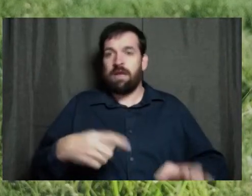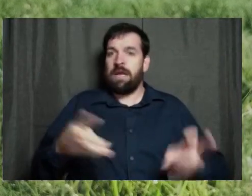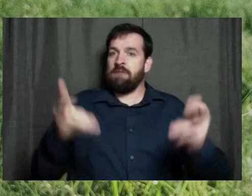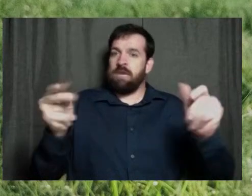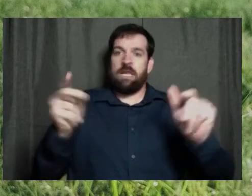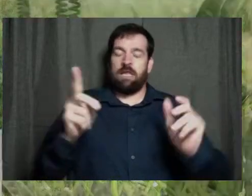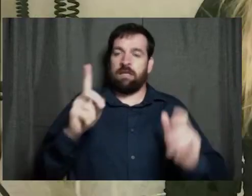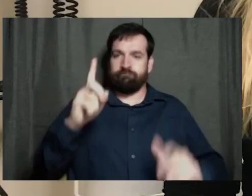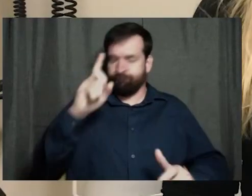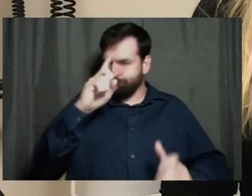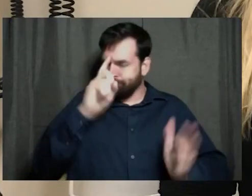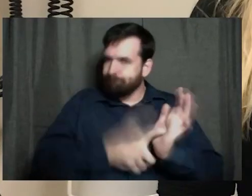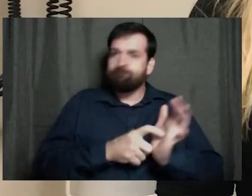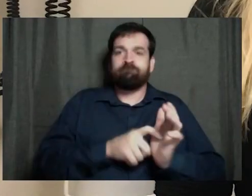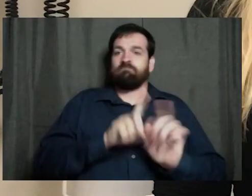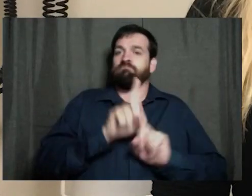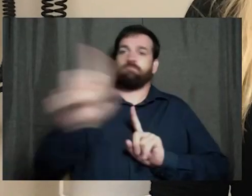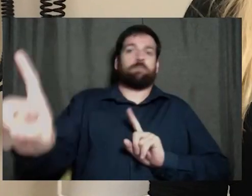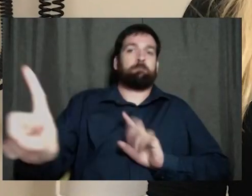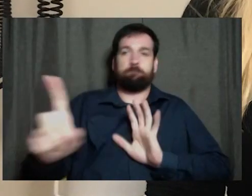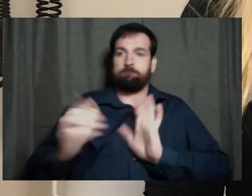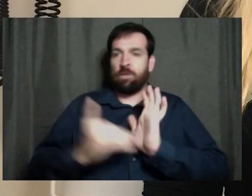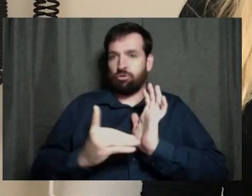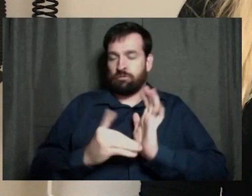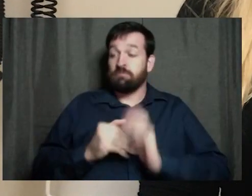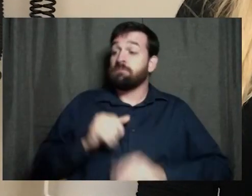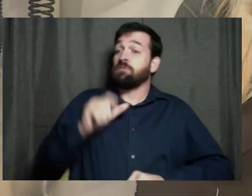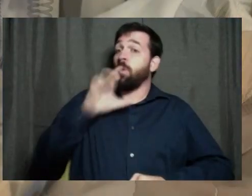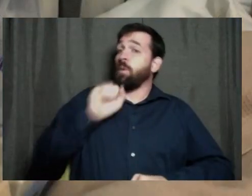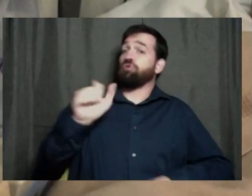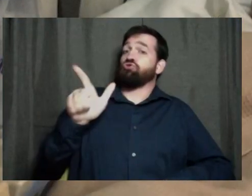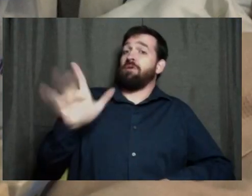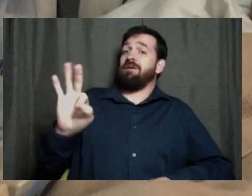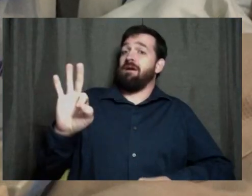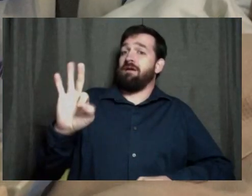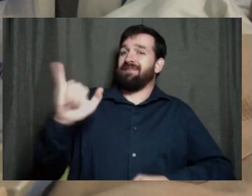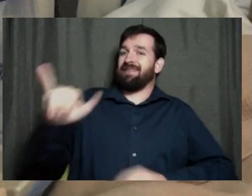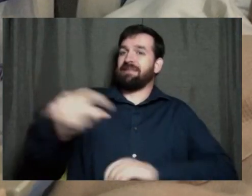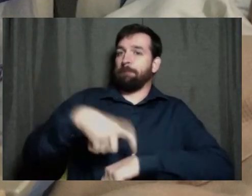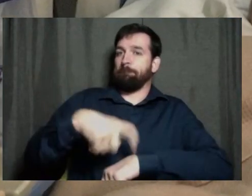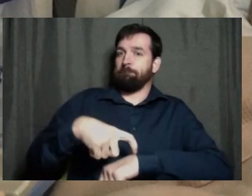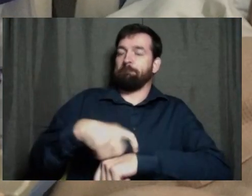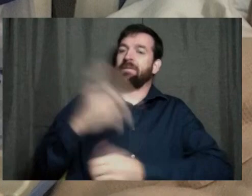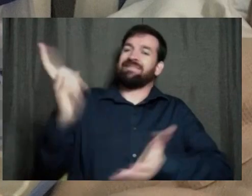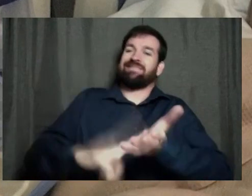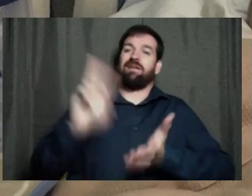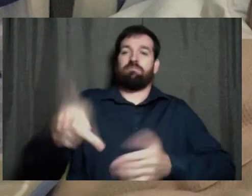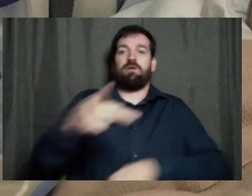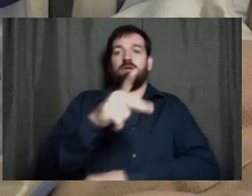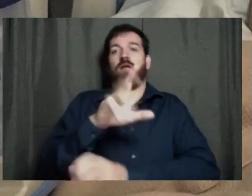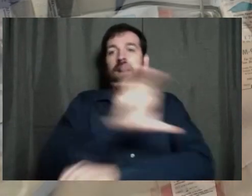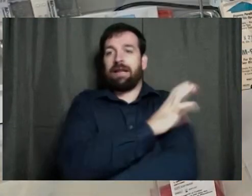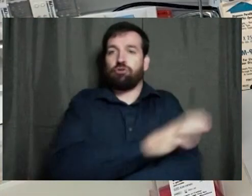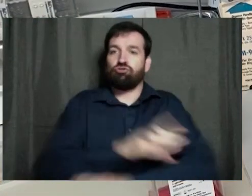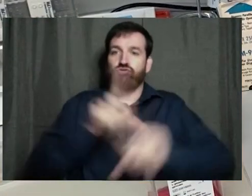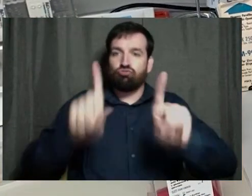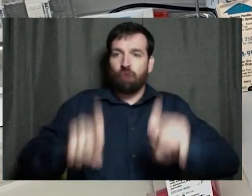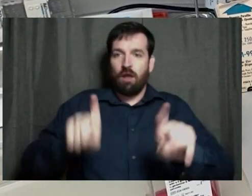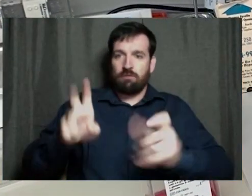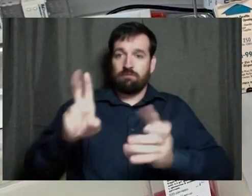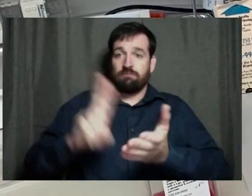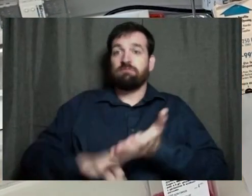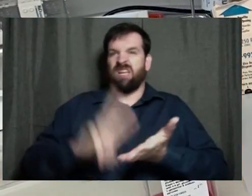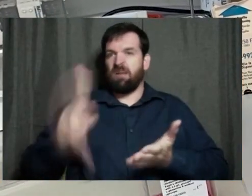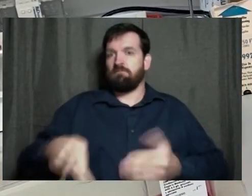went to go get it checked out. Werner, 29 at the time, enrolled in a clinical trial at the University of Kansas Cancer Center, where she